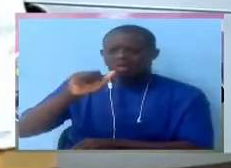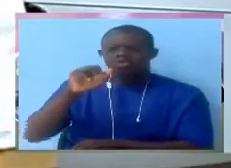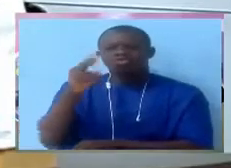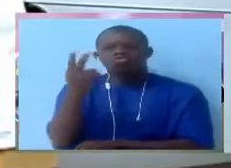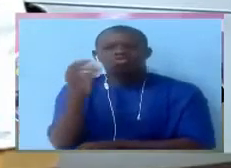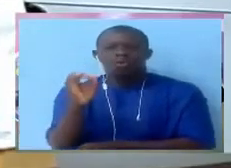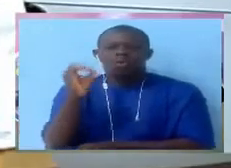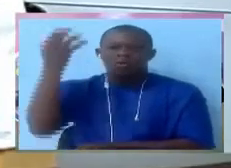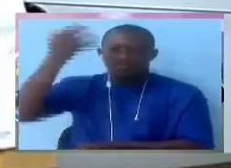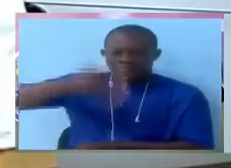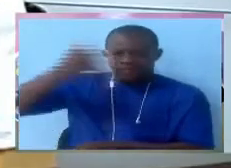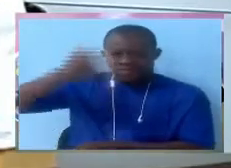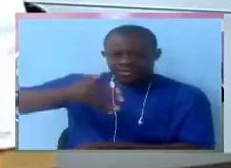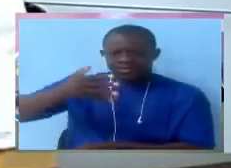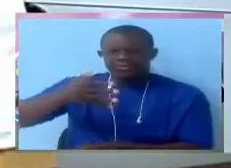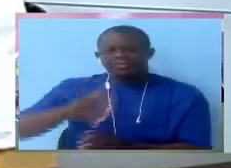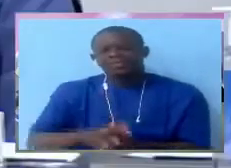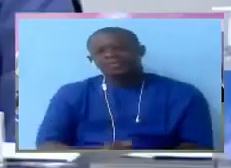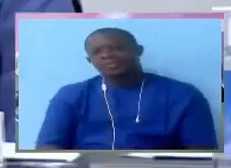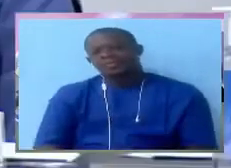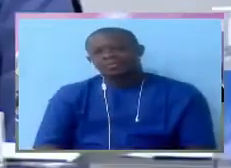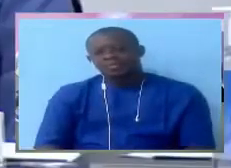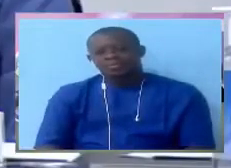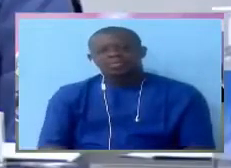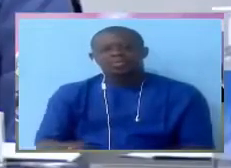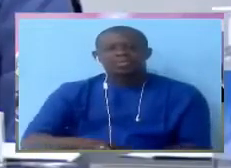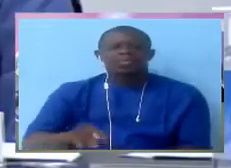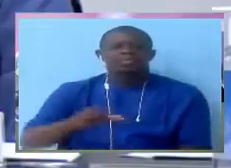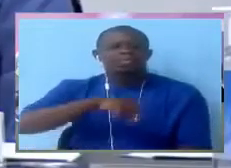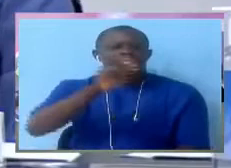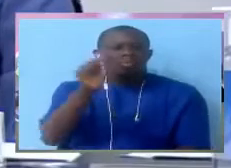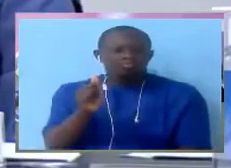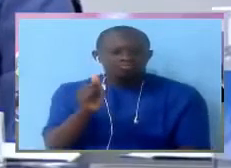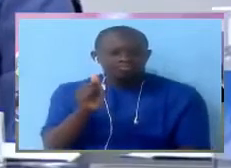NIA in 2015. And